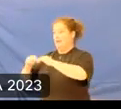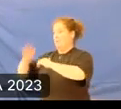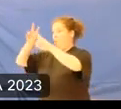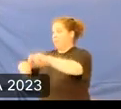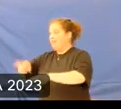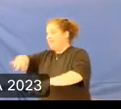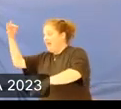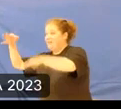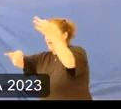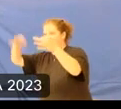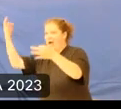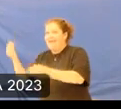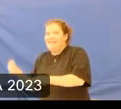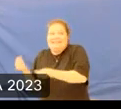know.